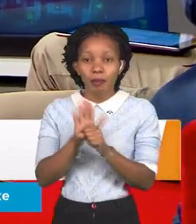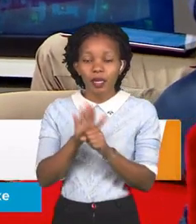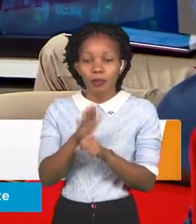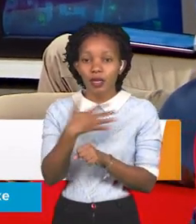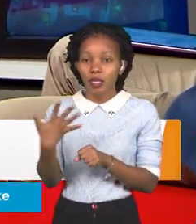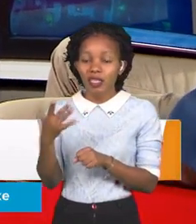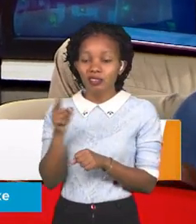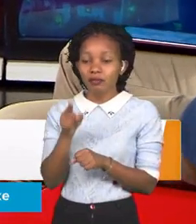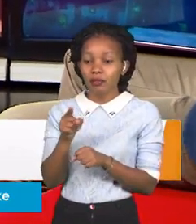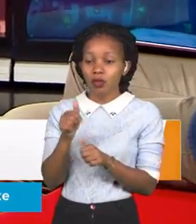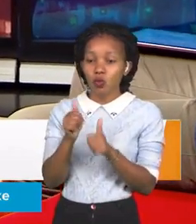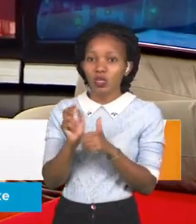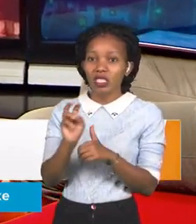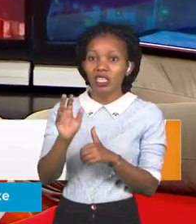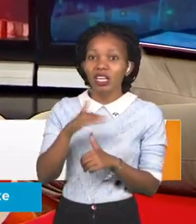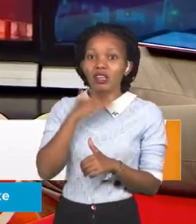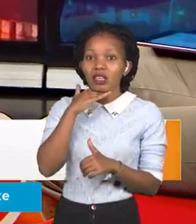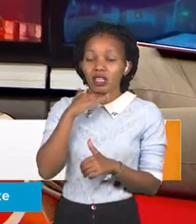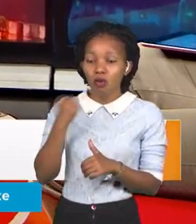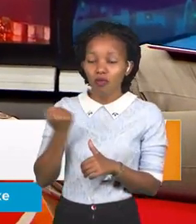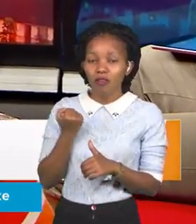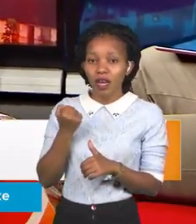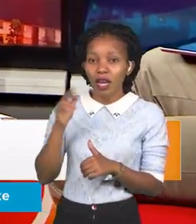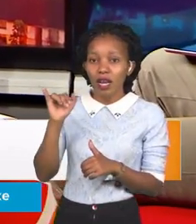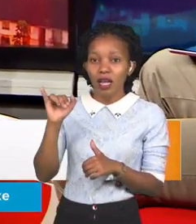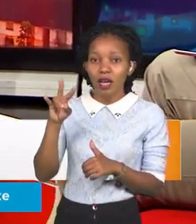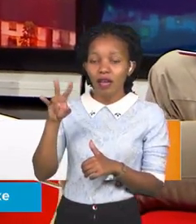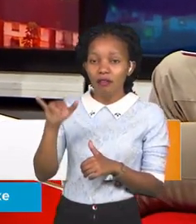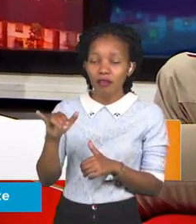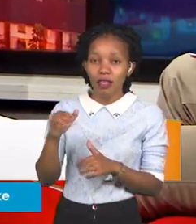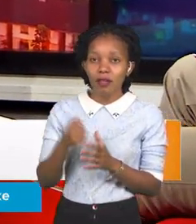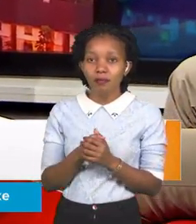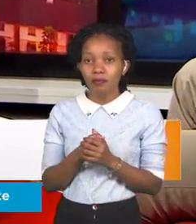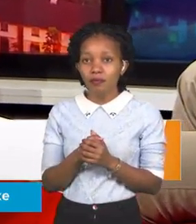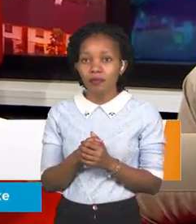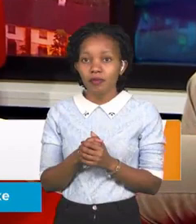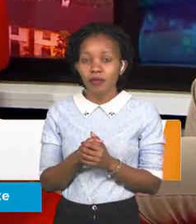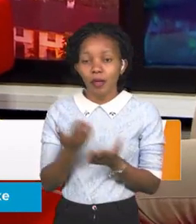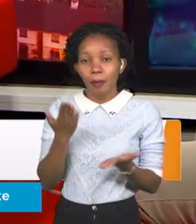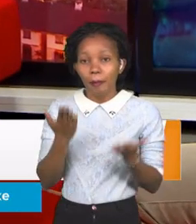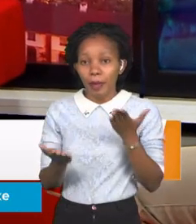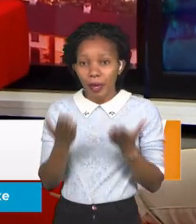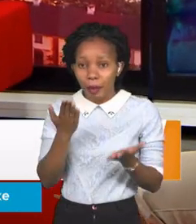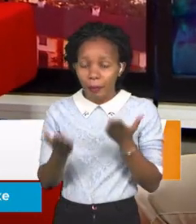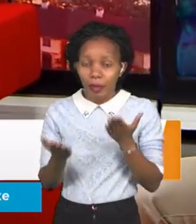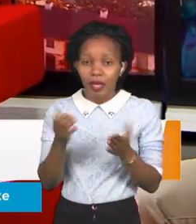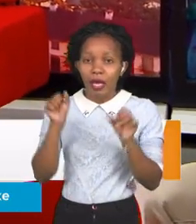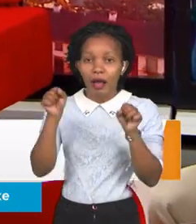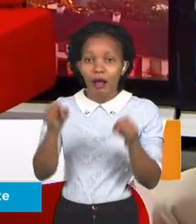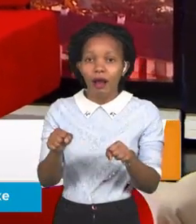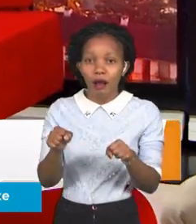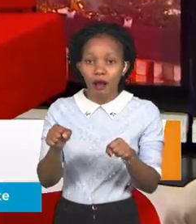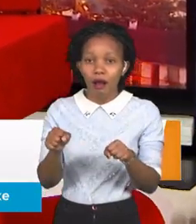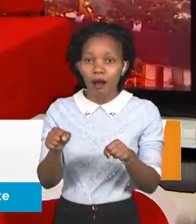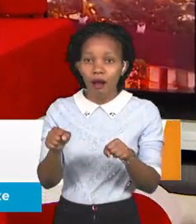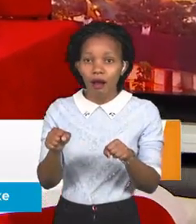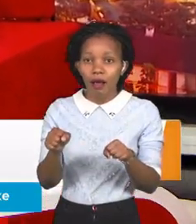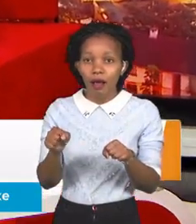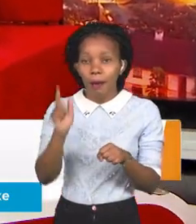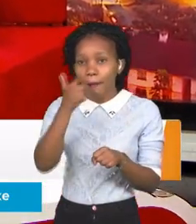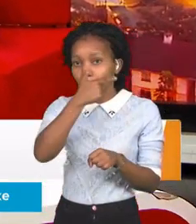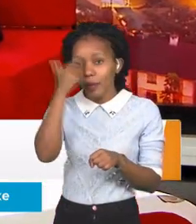you're seeing, like the death of Ivy Wangeshi, mm-hmm. can be, and most of them are, a result of